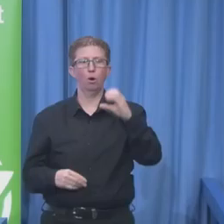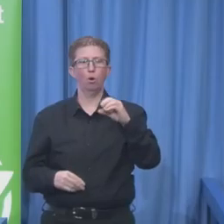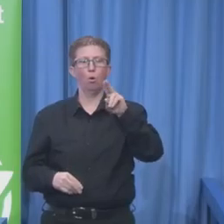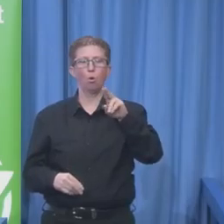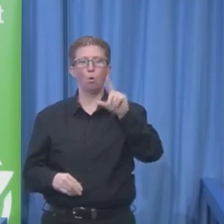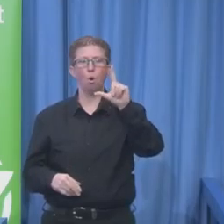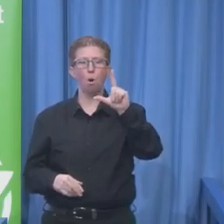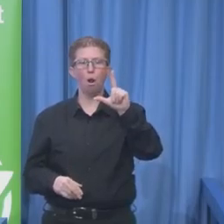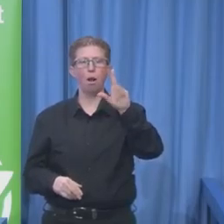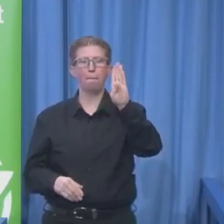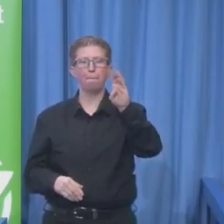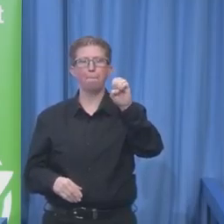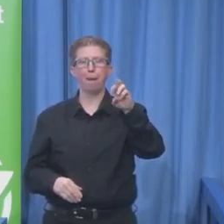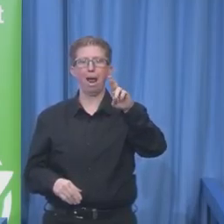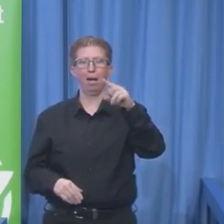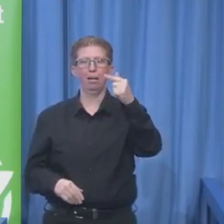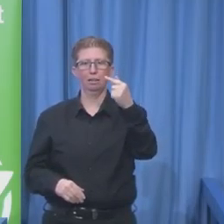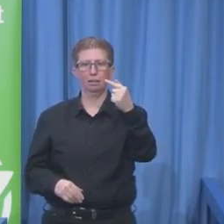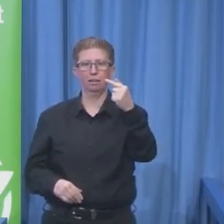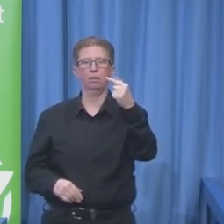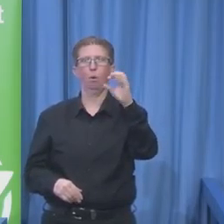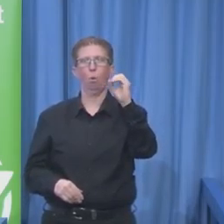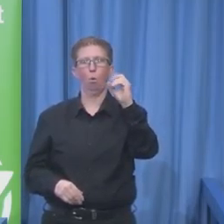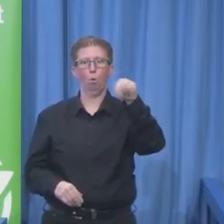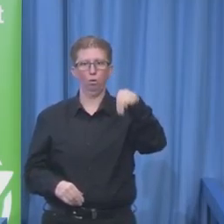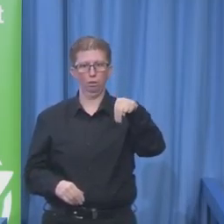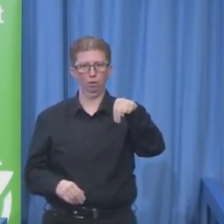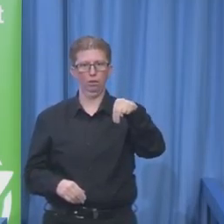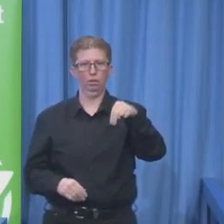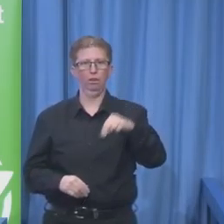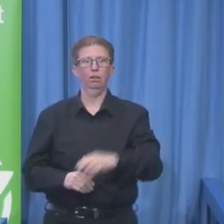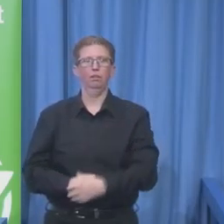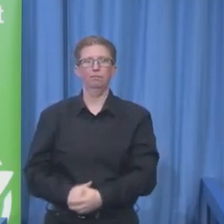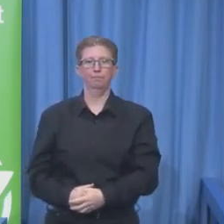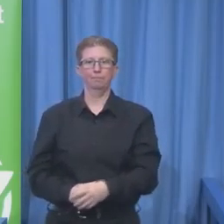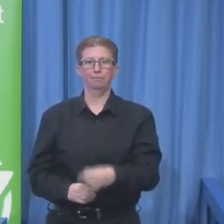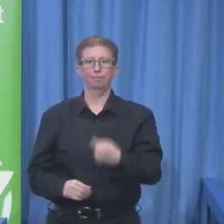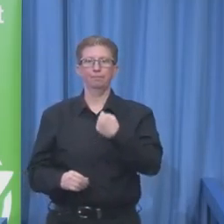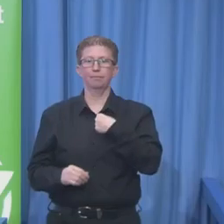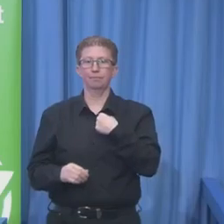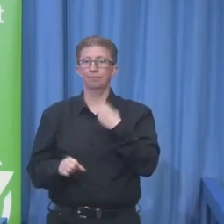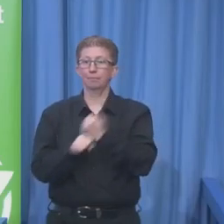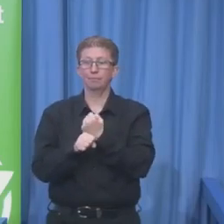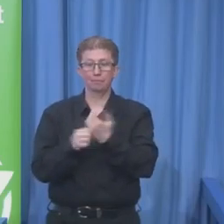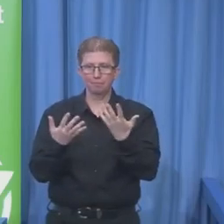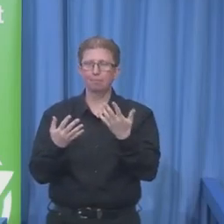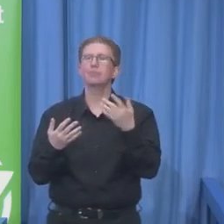a director of employment at Upper Valley Services, serving individuals with intellectual disabilities.